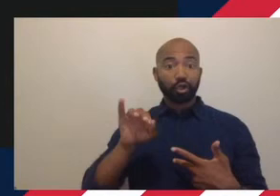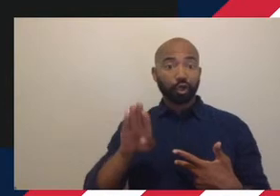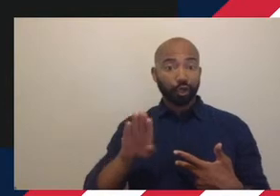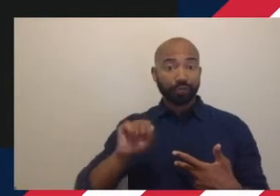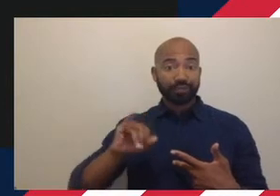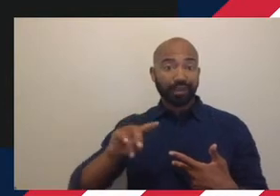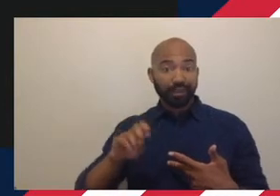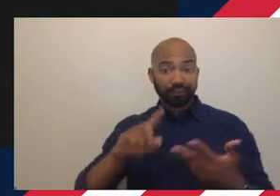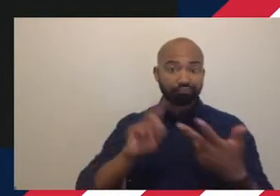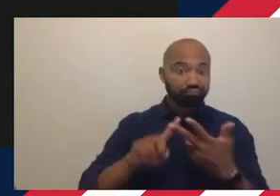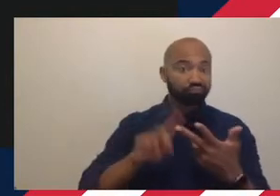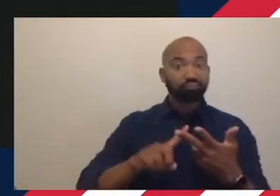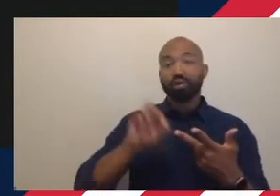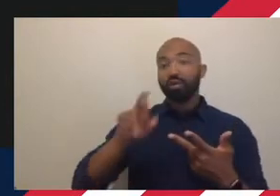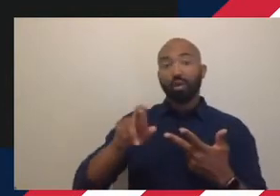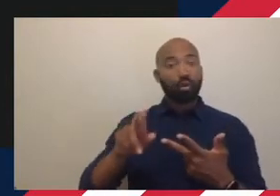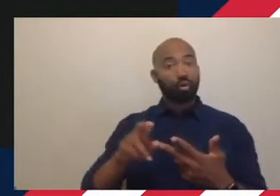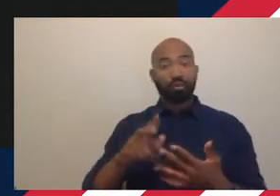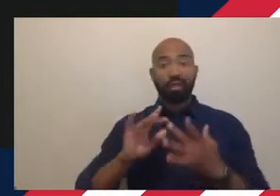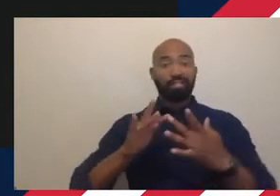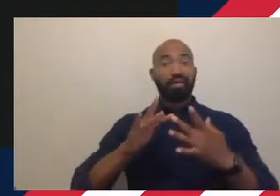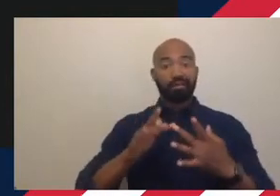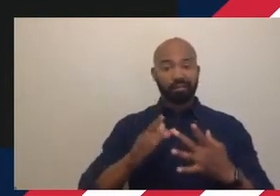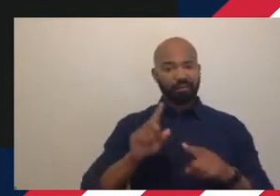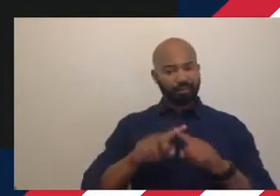that people with disabilities make that decision on their own.